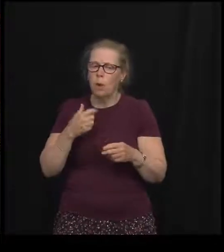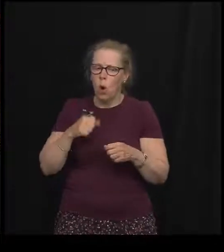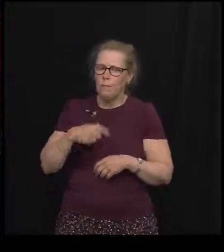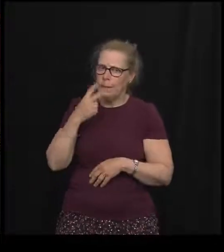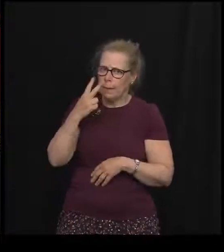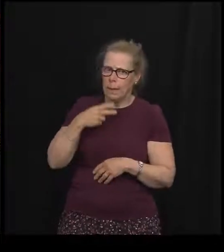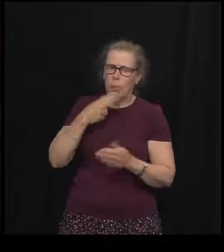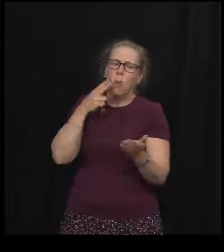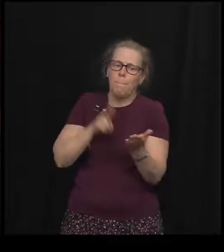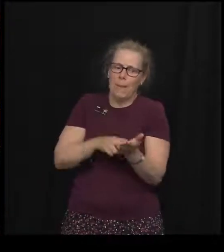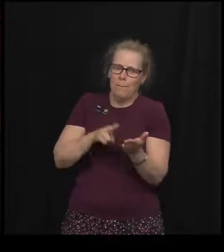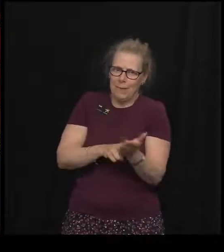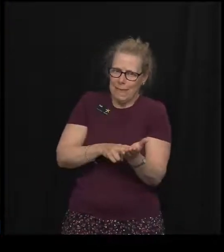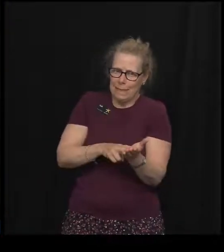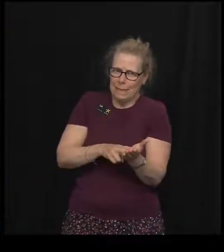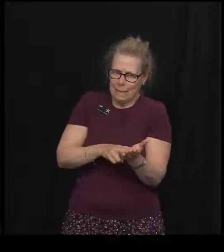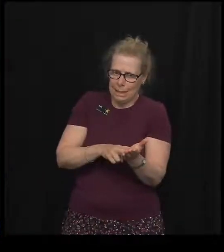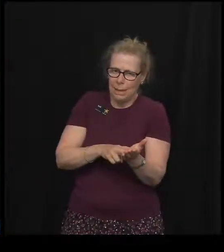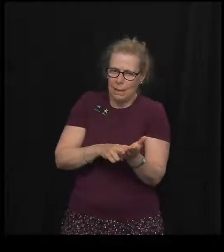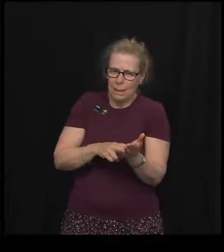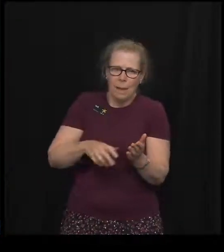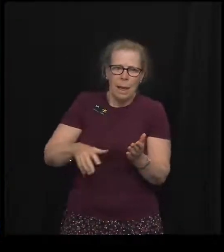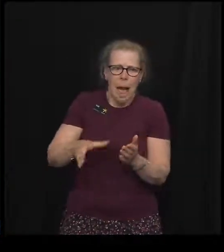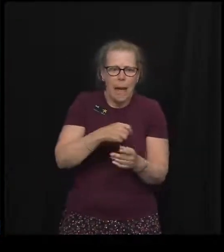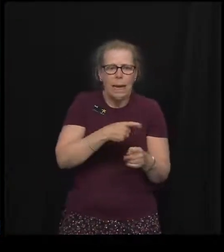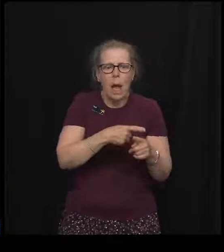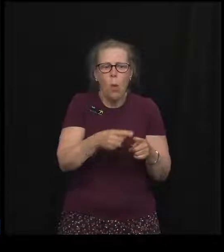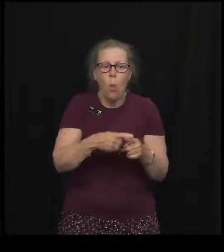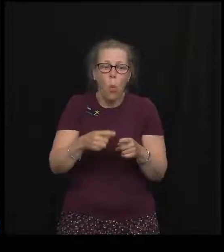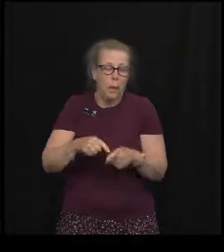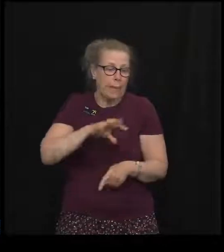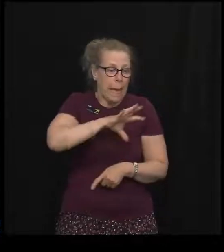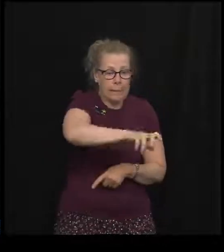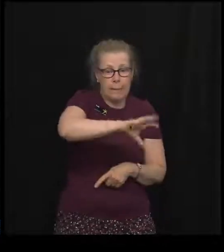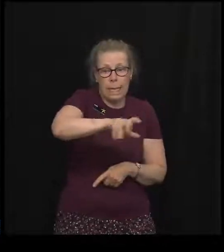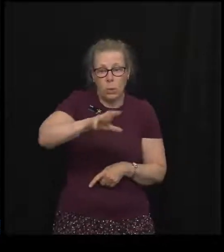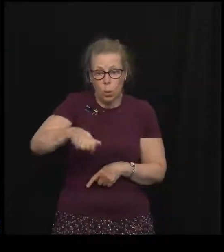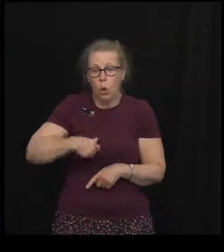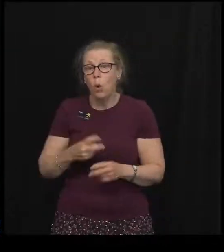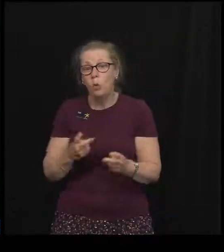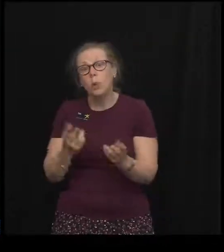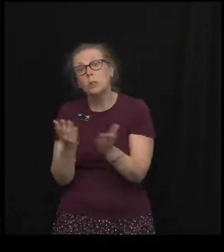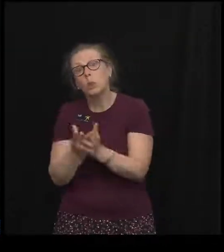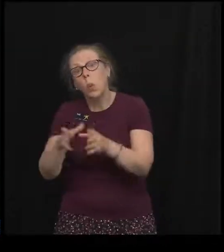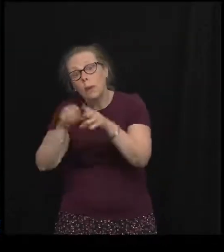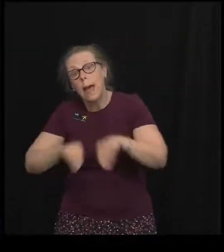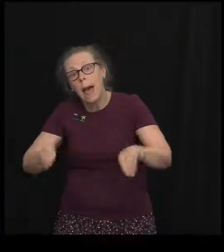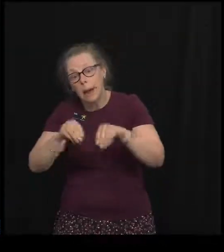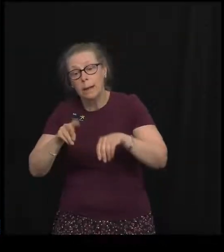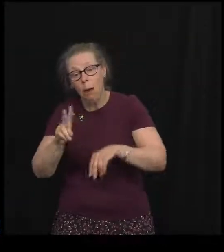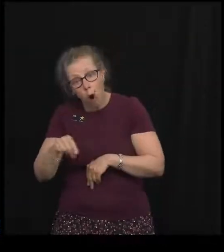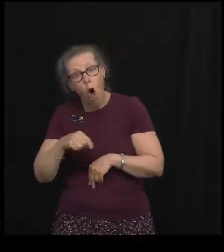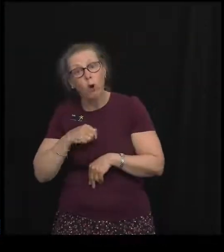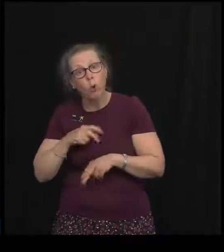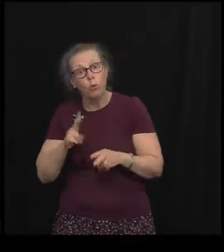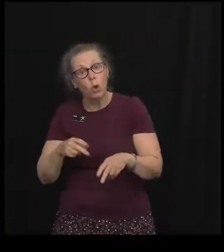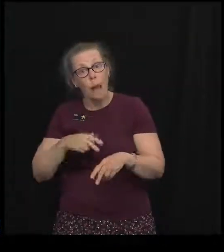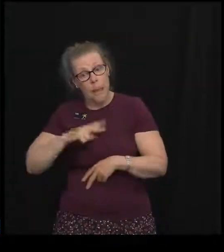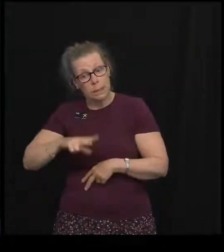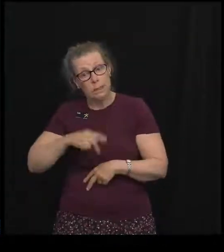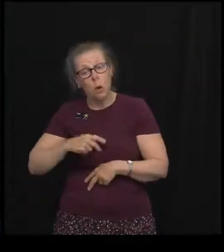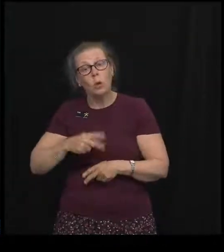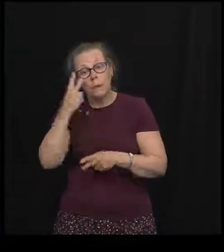this, it's actually all the various sectors. And maybe school teachers actually are more responsible for declining child mortality, and